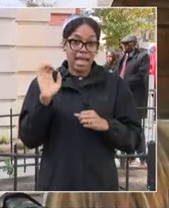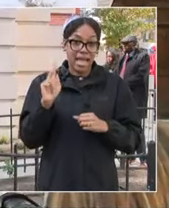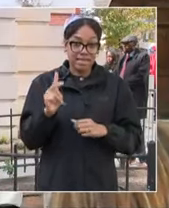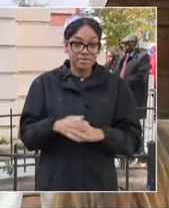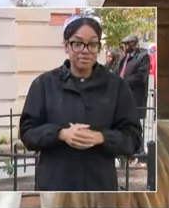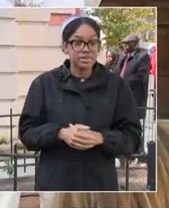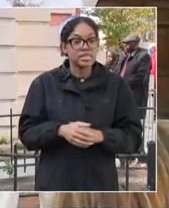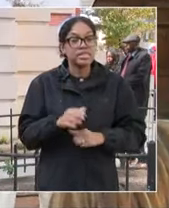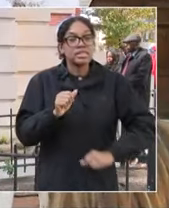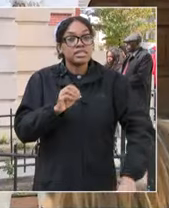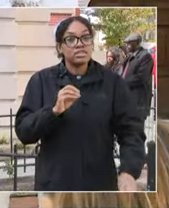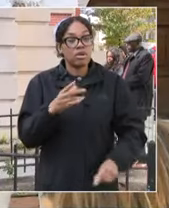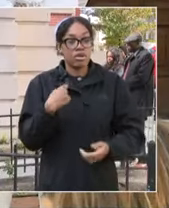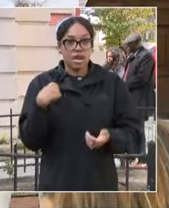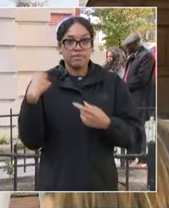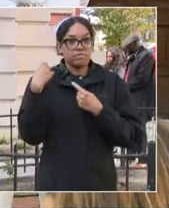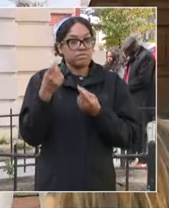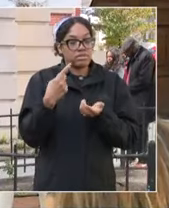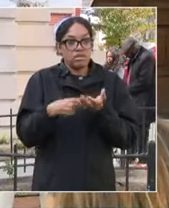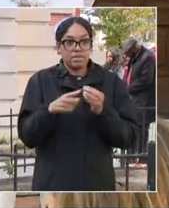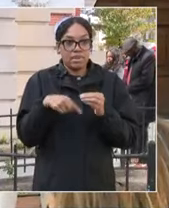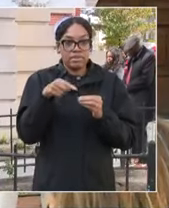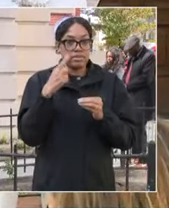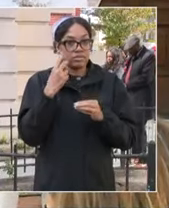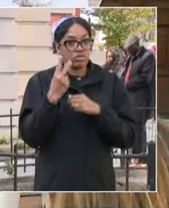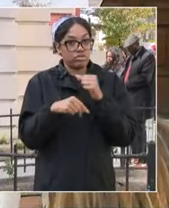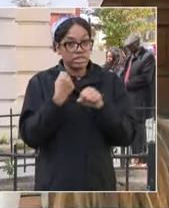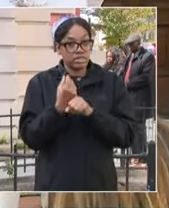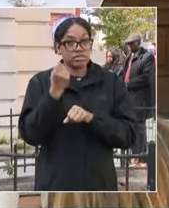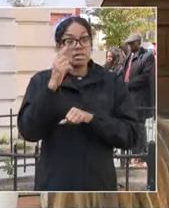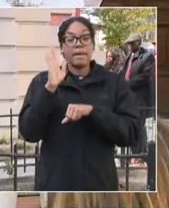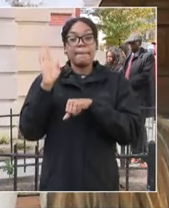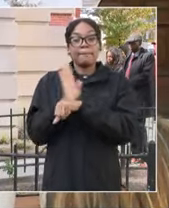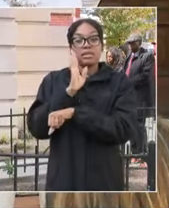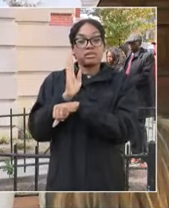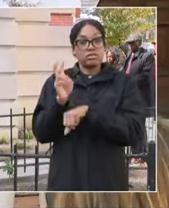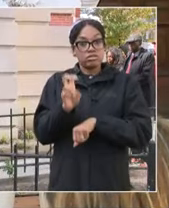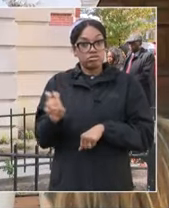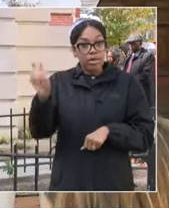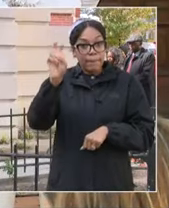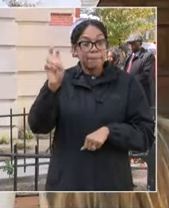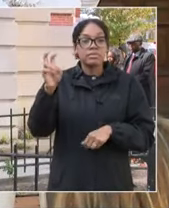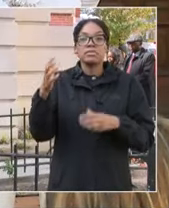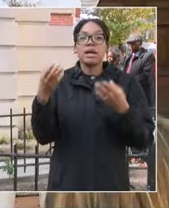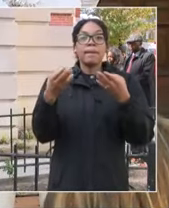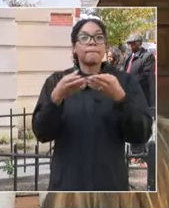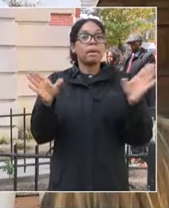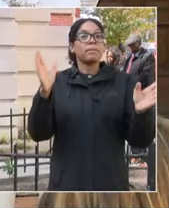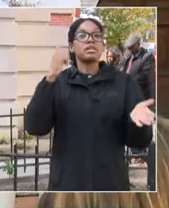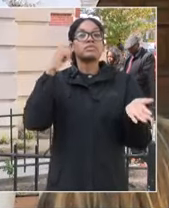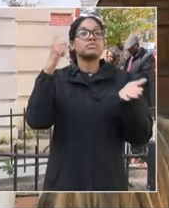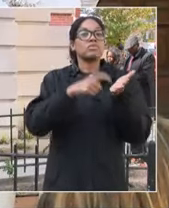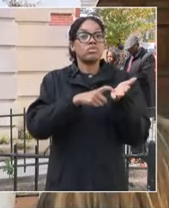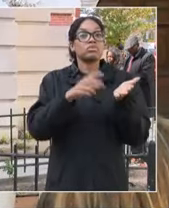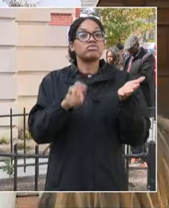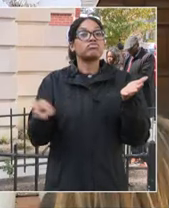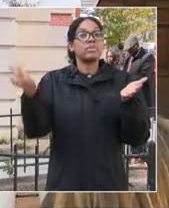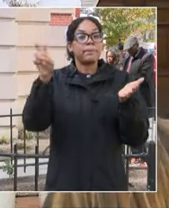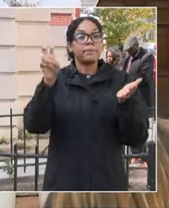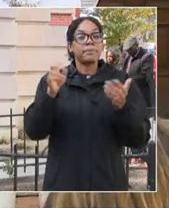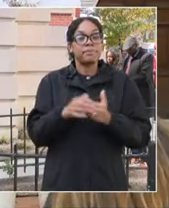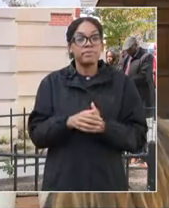talking to you about for 2 years. A business trip, a publicly noticed trip to promote Washington,